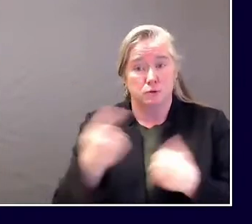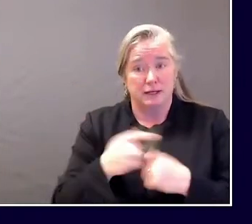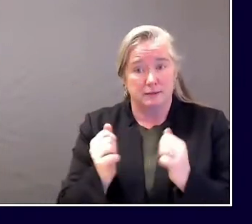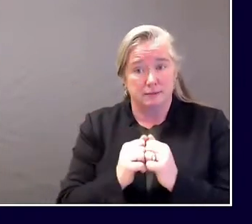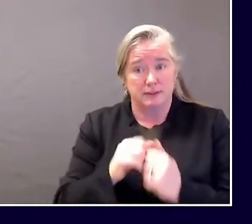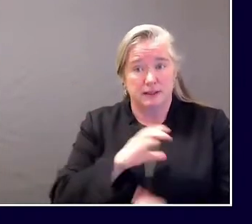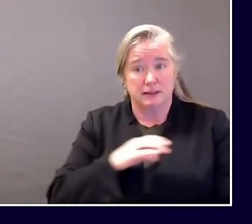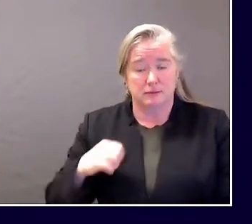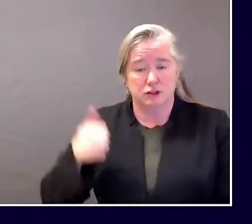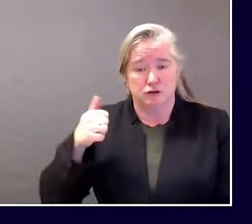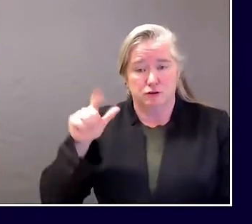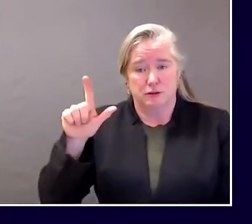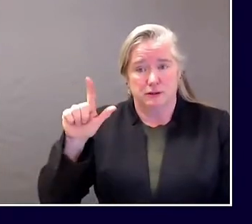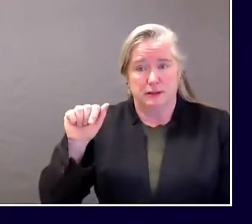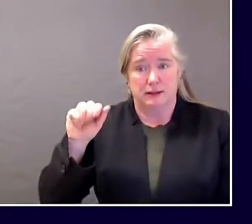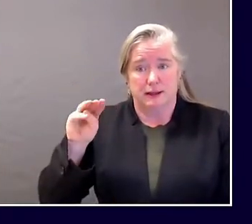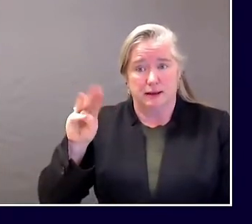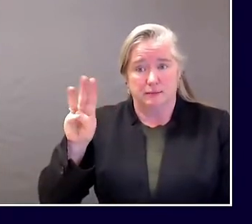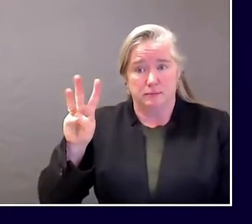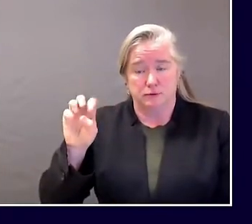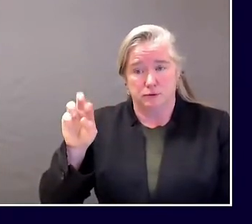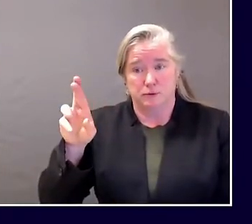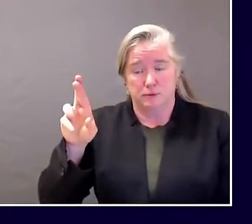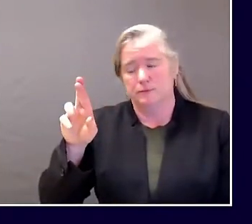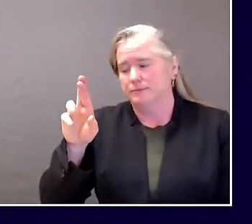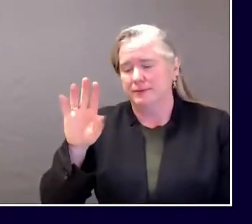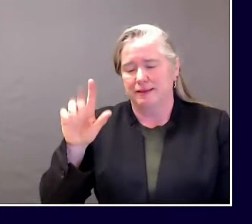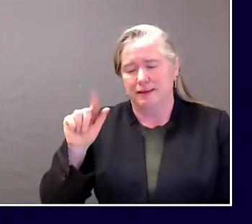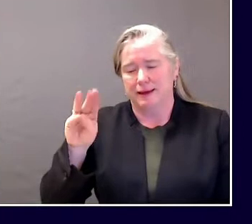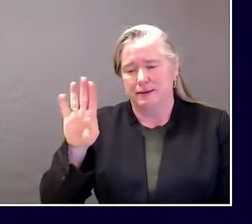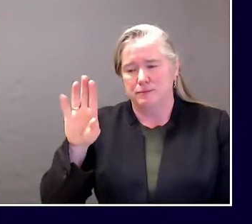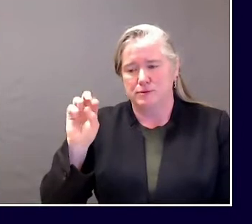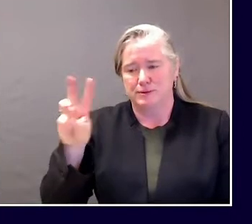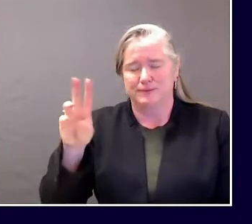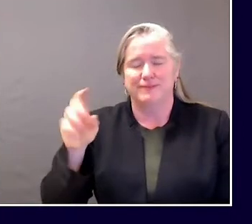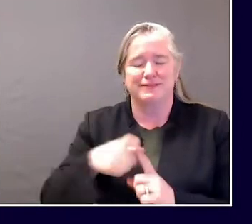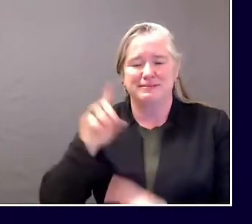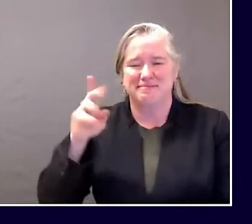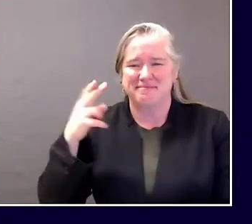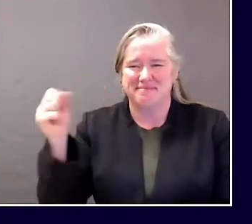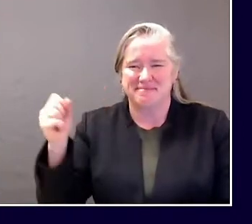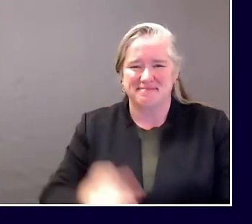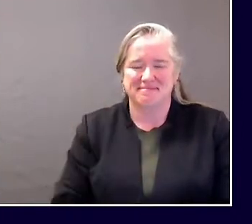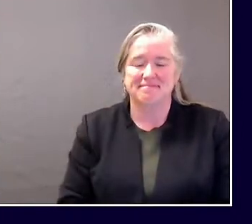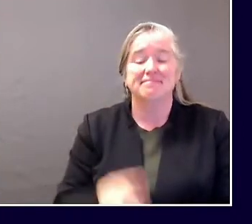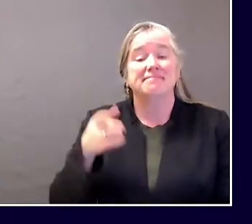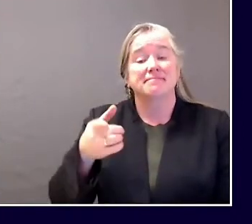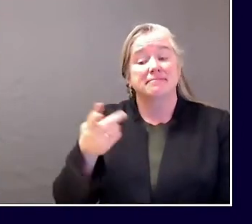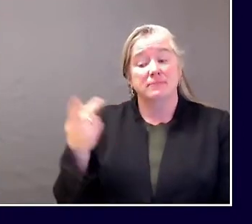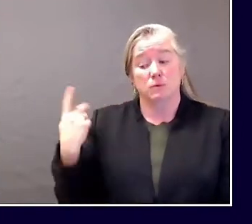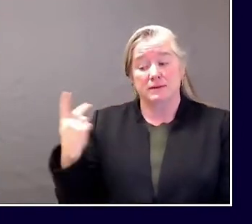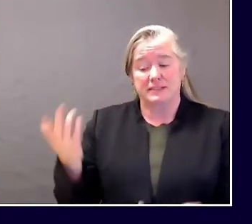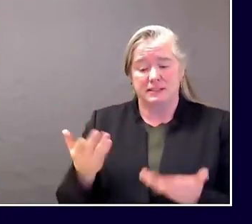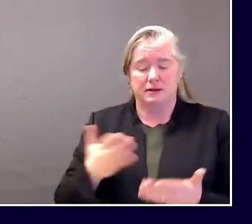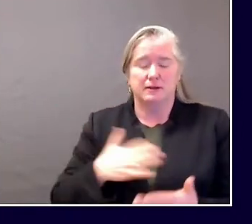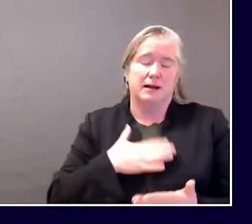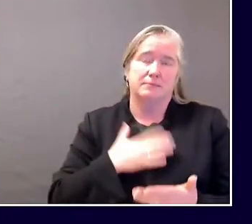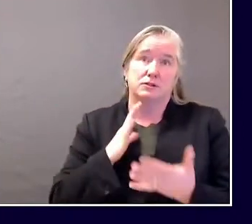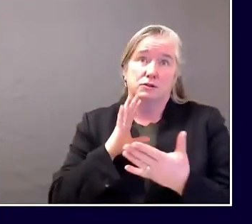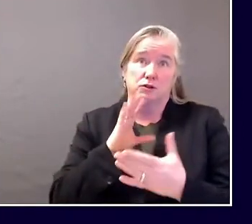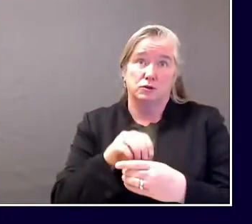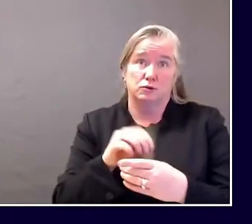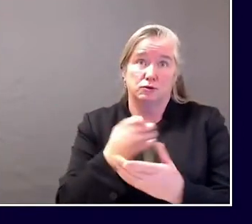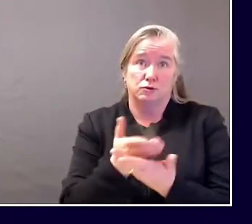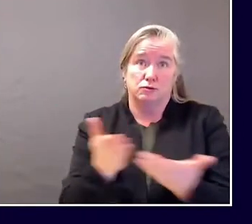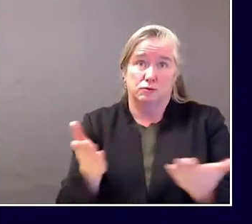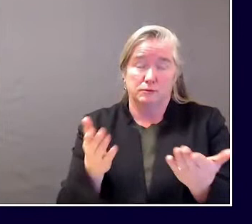afternoon by Commissioner Jean Lambrou from Maine's Department of Health and Human Services. Commissioner Lambrou and I are delighted to be able to join you all